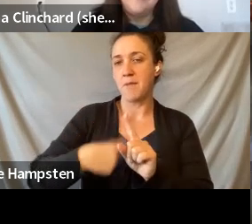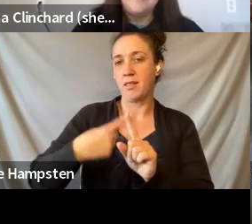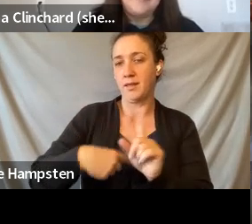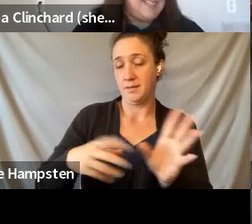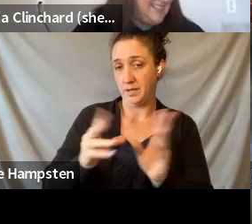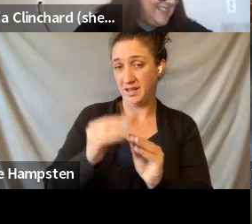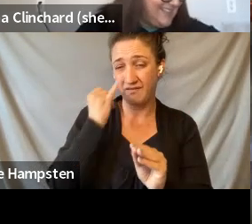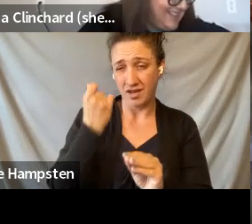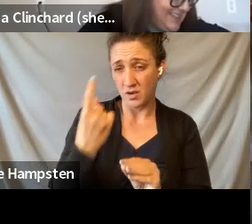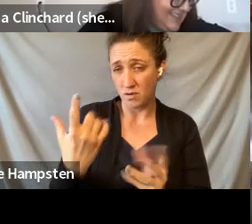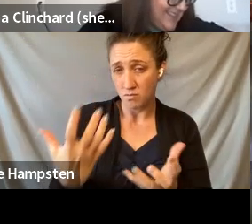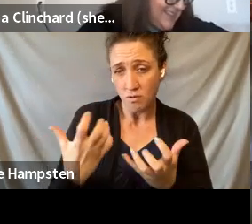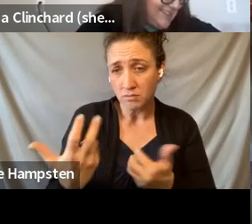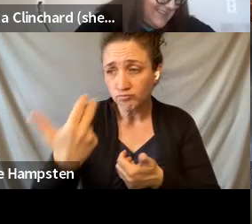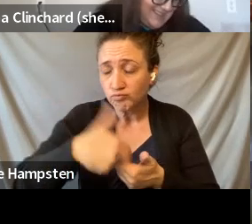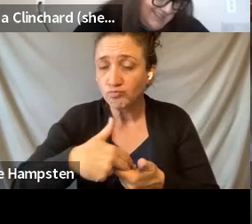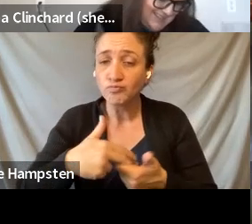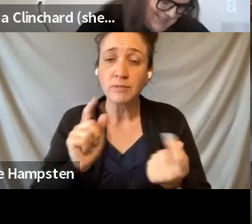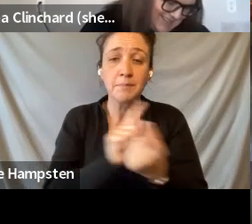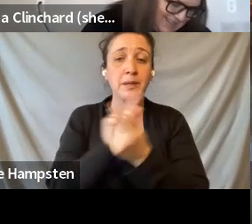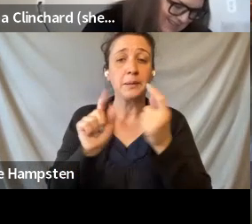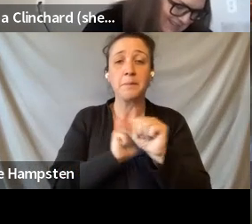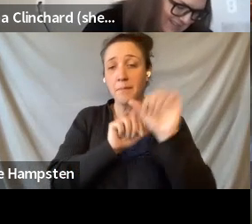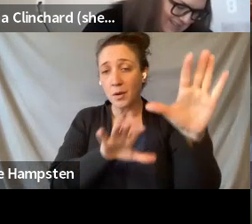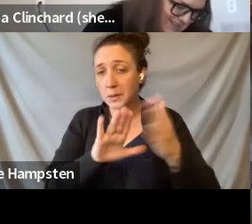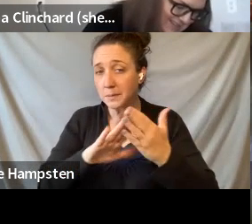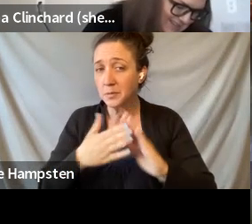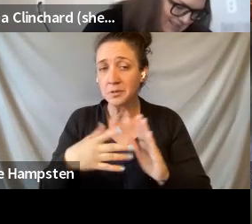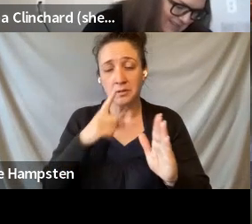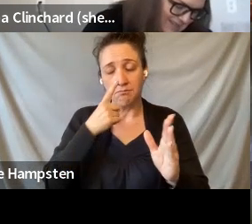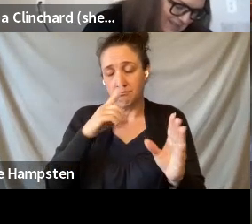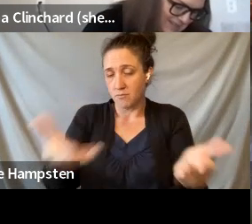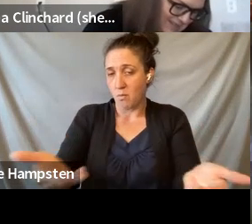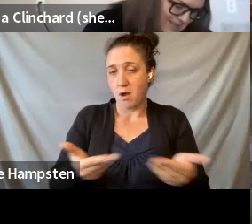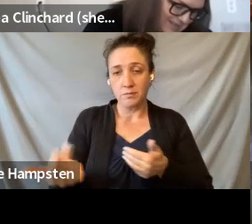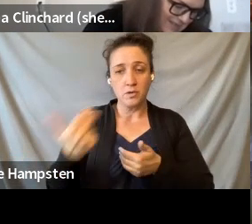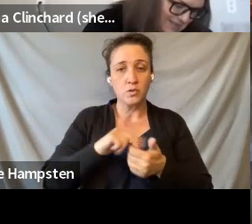desire to hop in and meet the mountain community, you are more than welcome to.